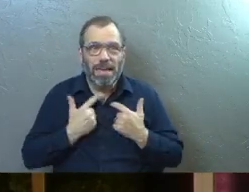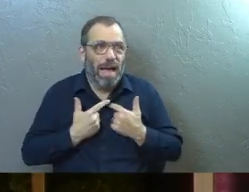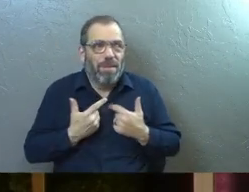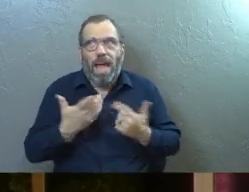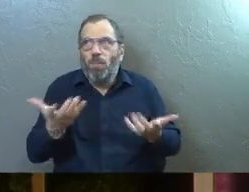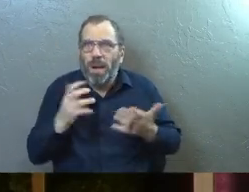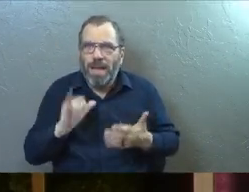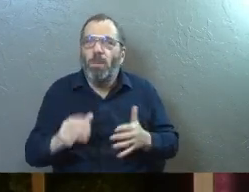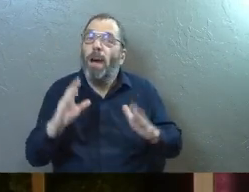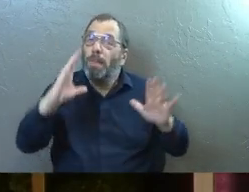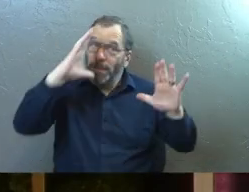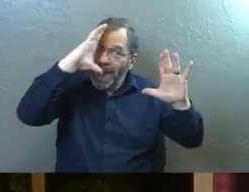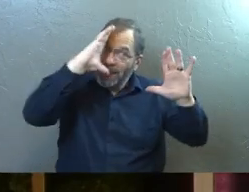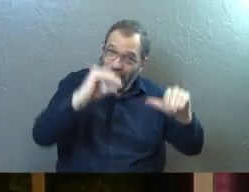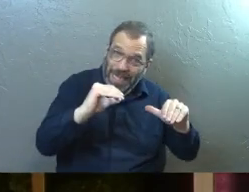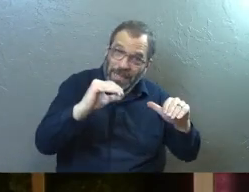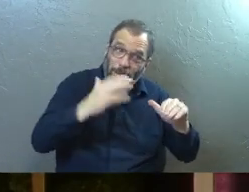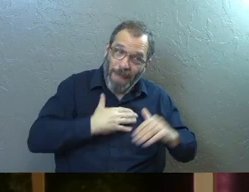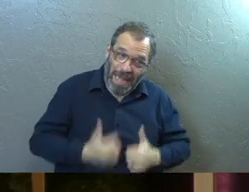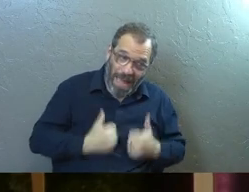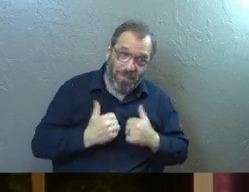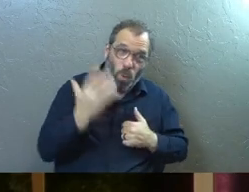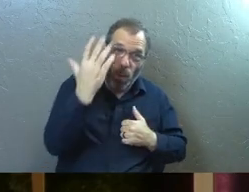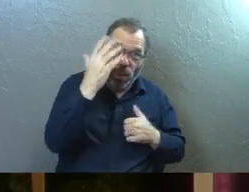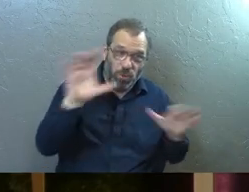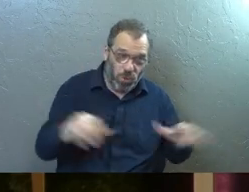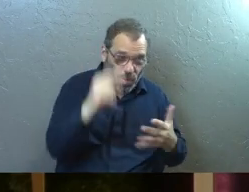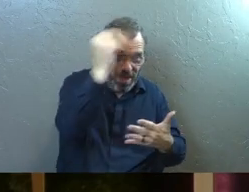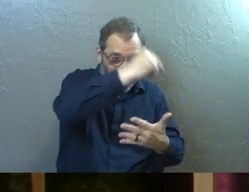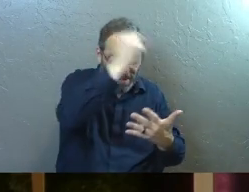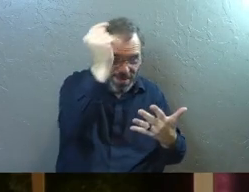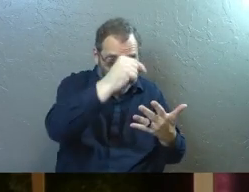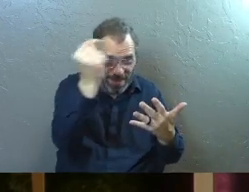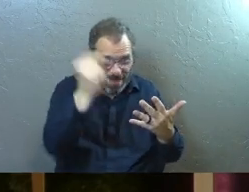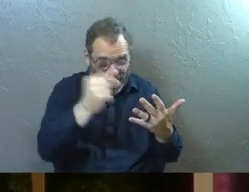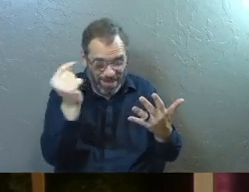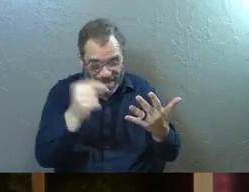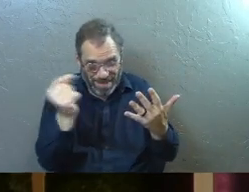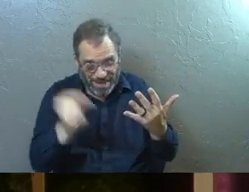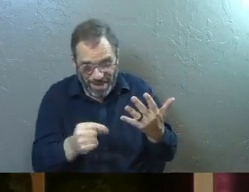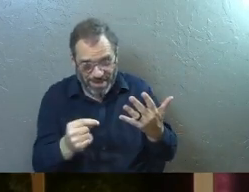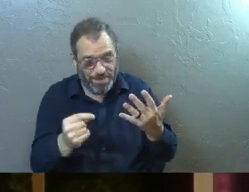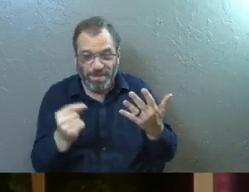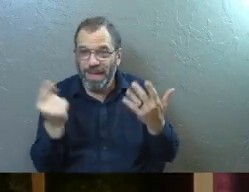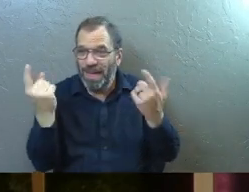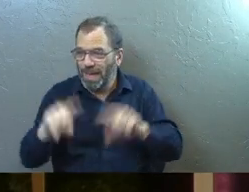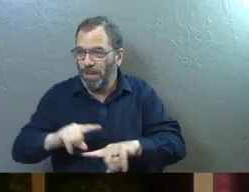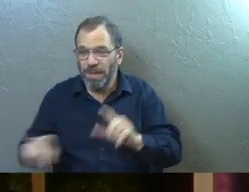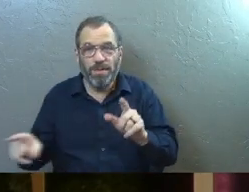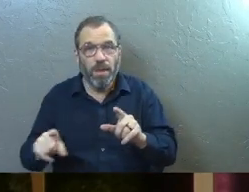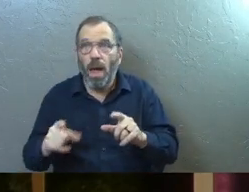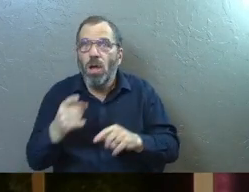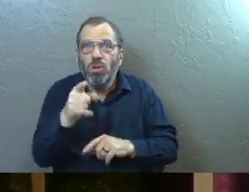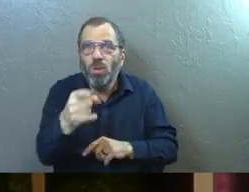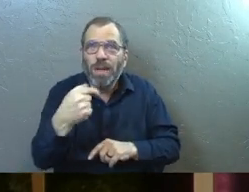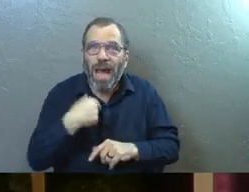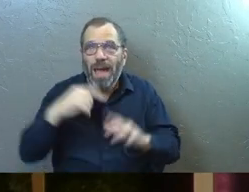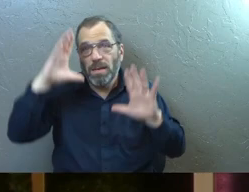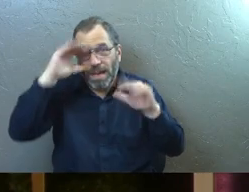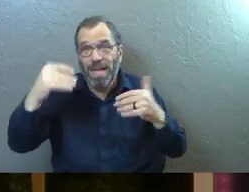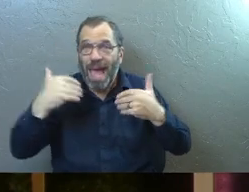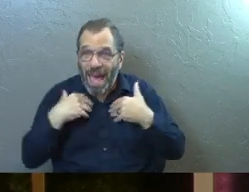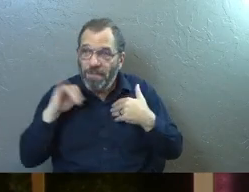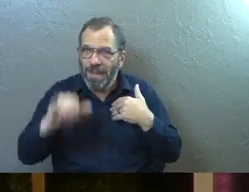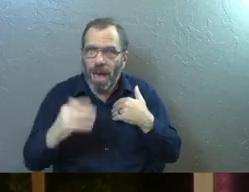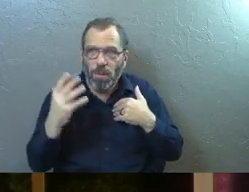other way. But I had expectations. This is how my life's going to look, and that's not how it happened. I think all of us have those expectations of how life